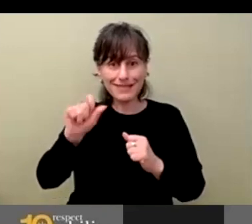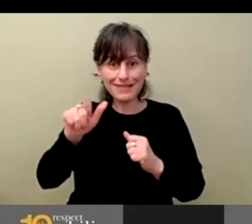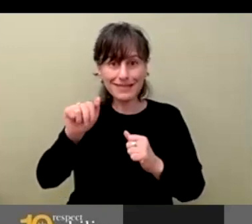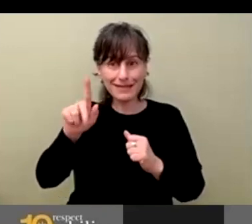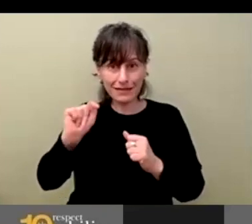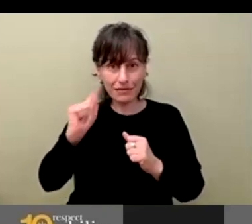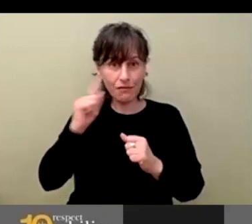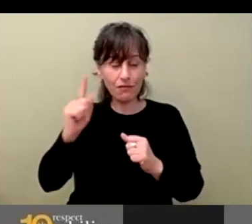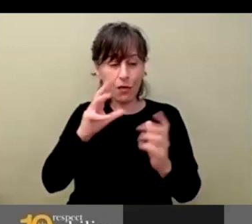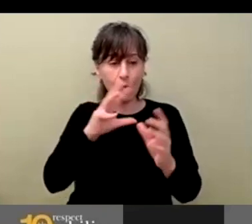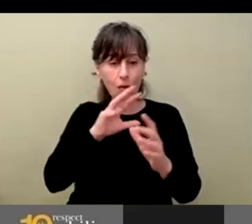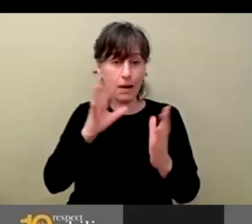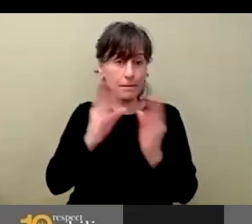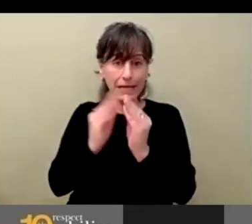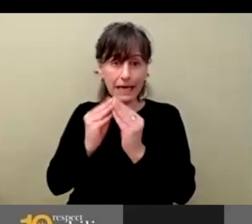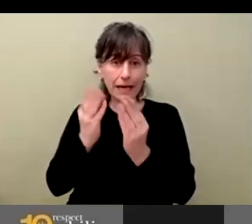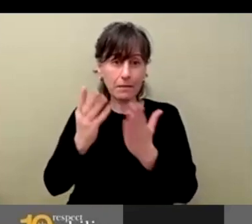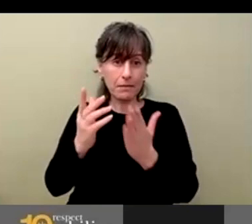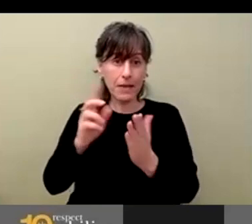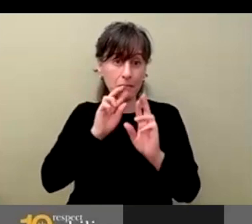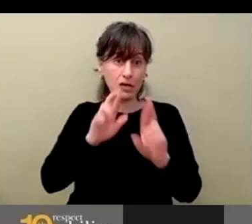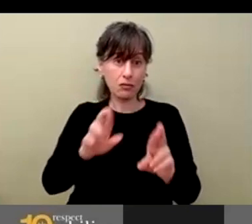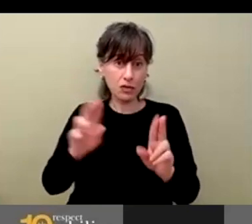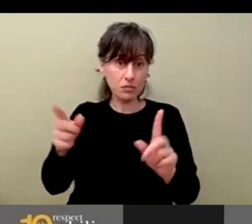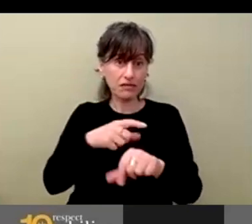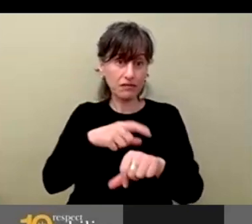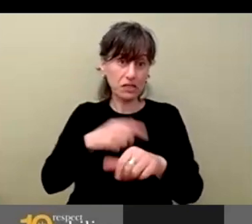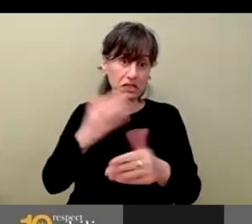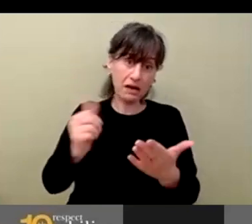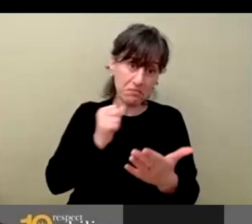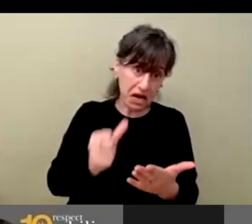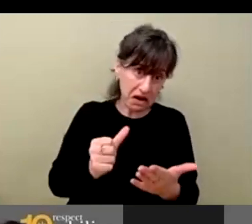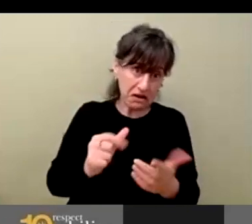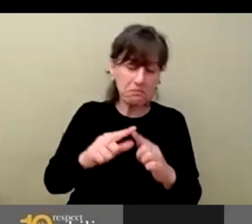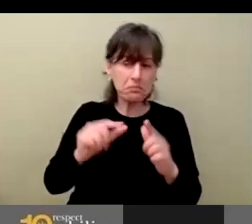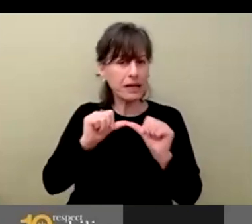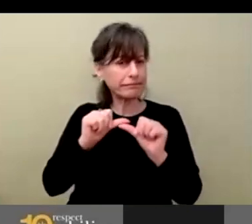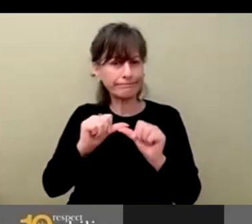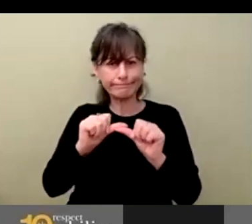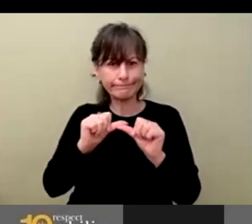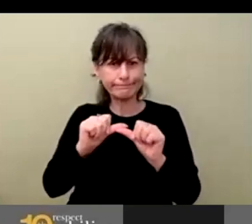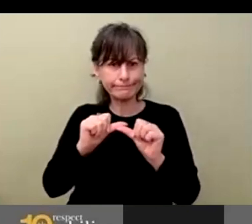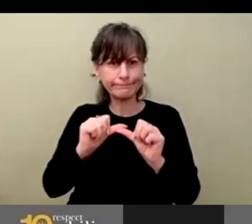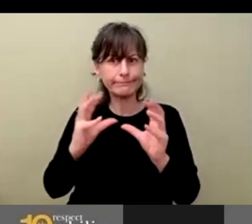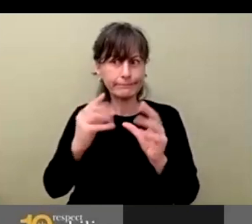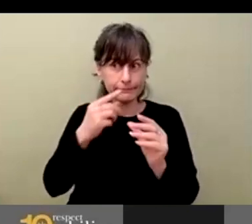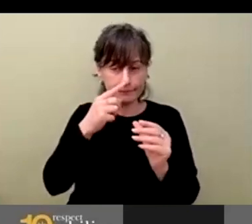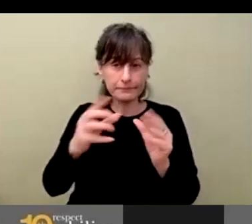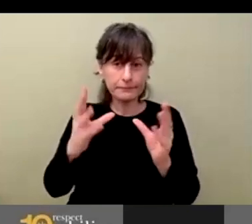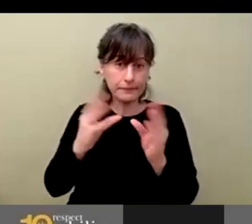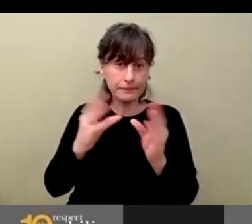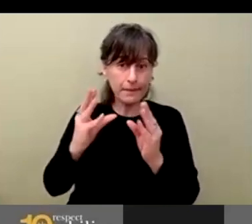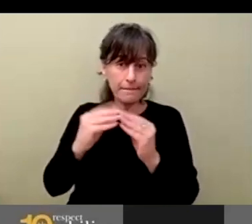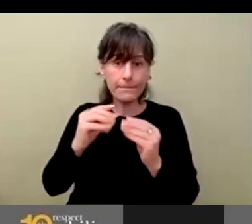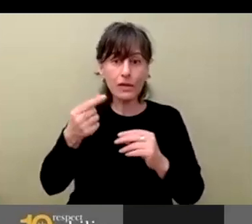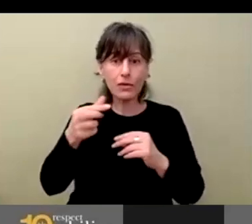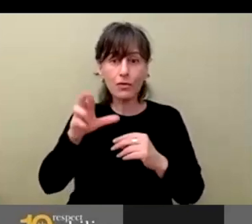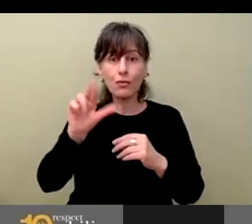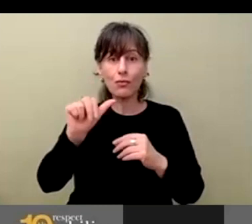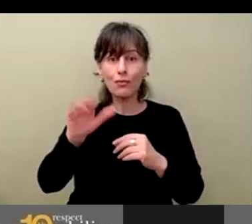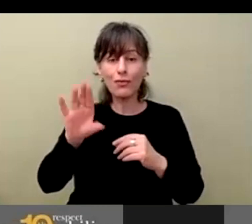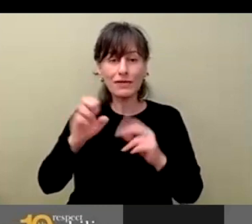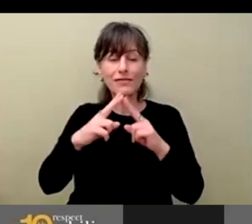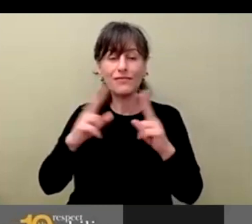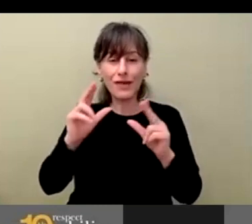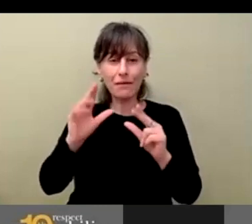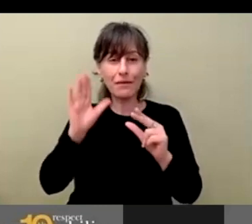You might not get a response the first time, but really just keep pushing for that meeting. As Grace was the most persistent in